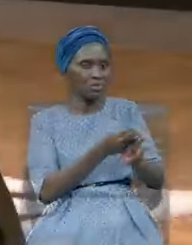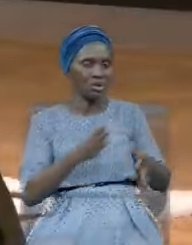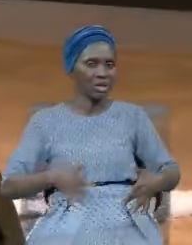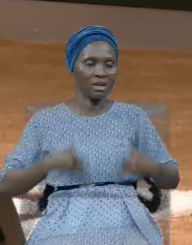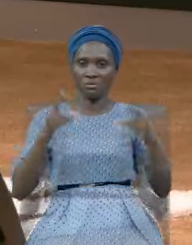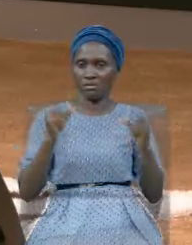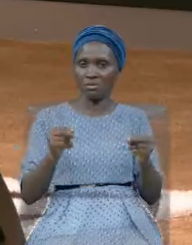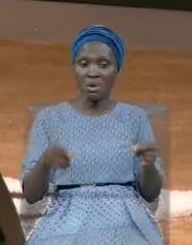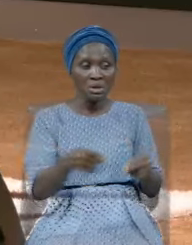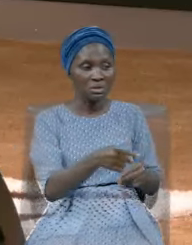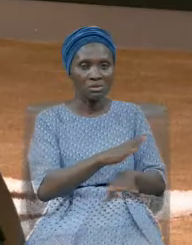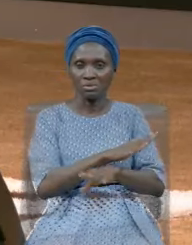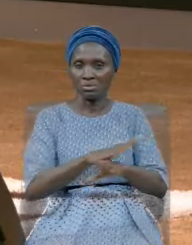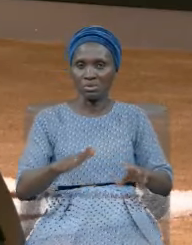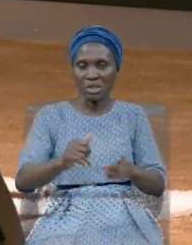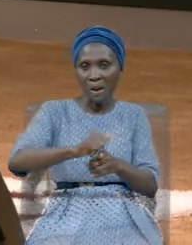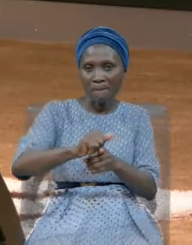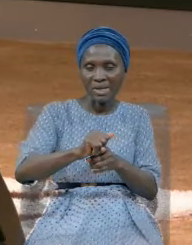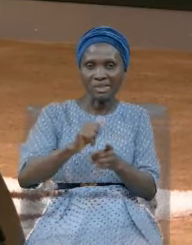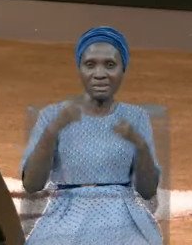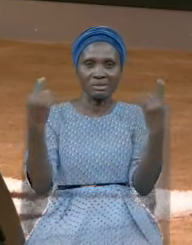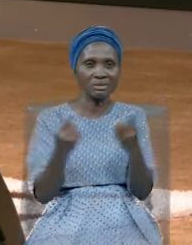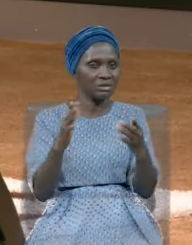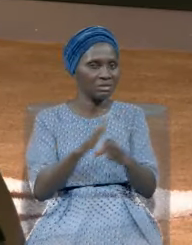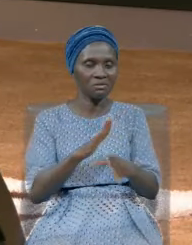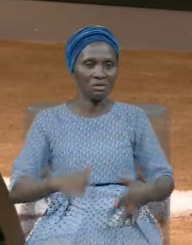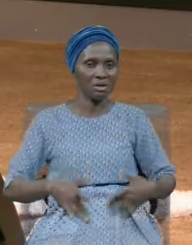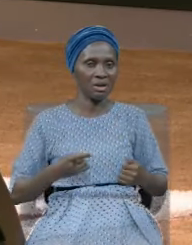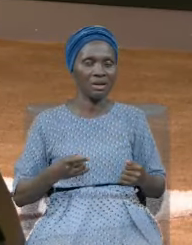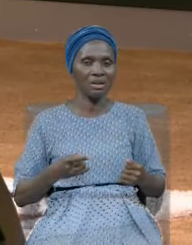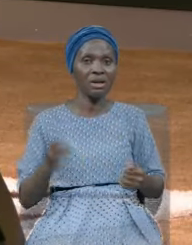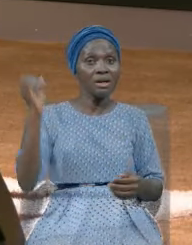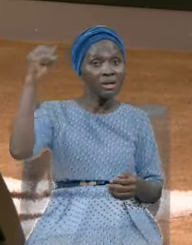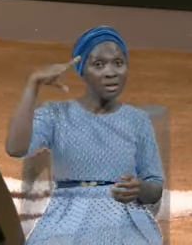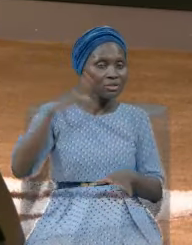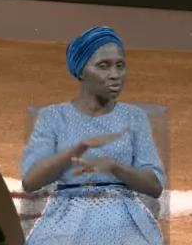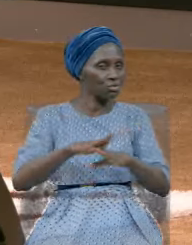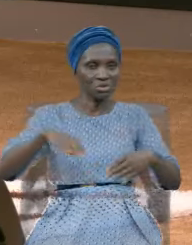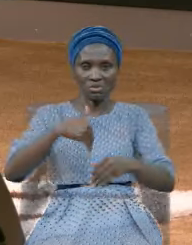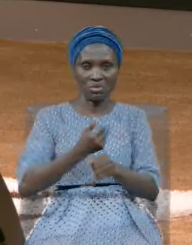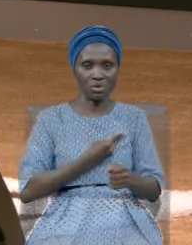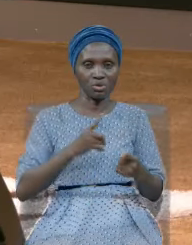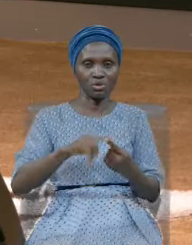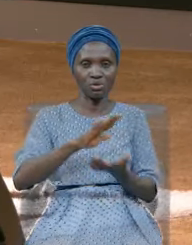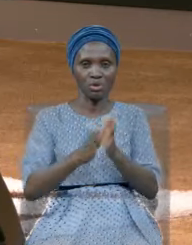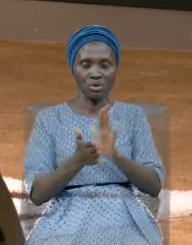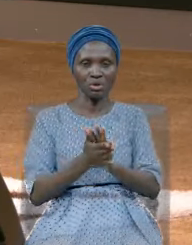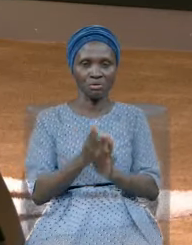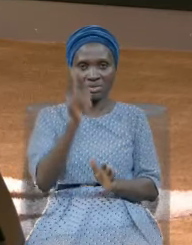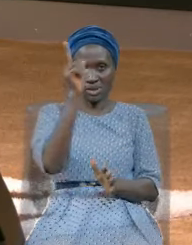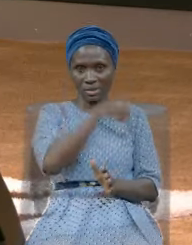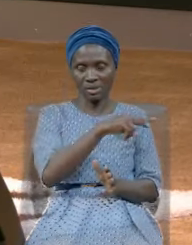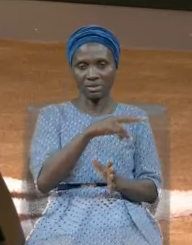sinful lives. They don't live careless lives. Grace does not make us careless. We say, my